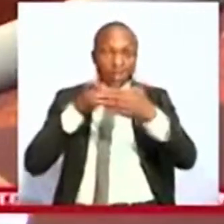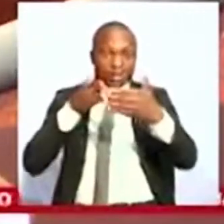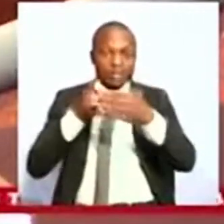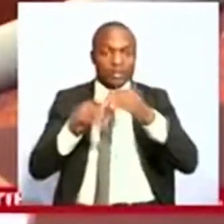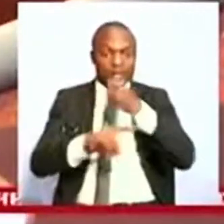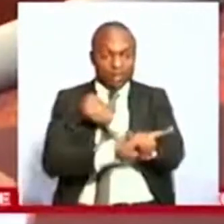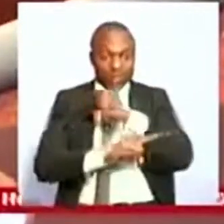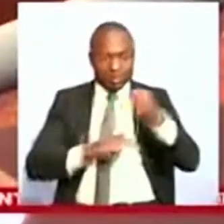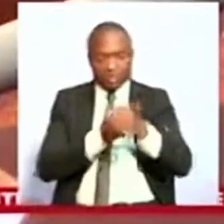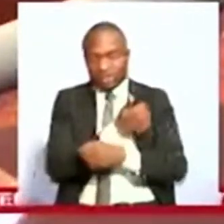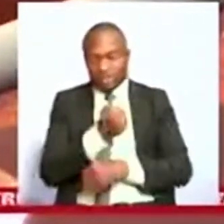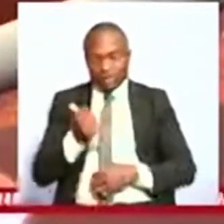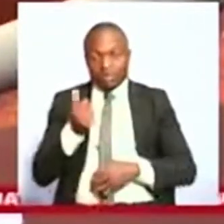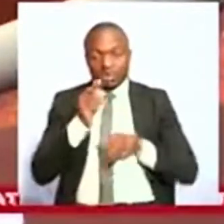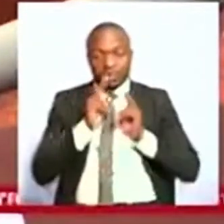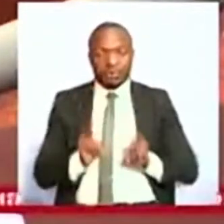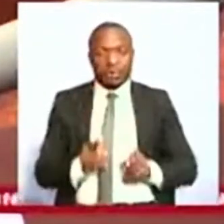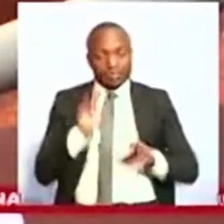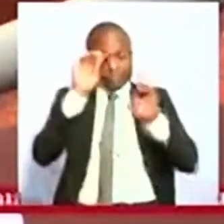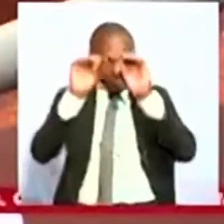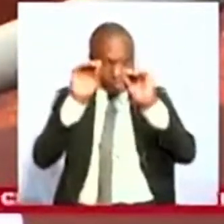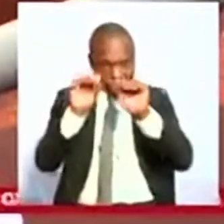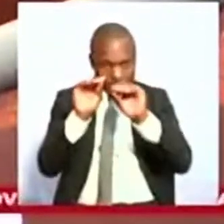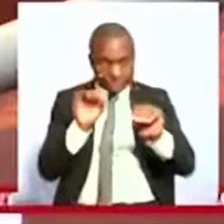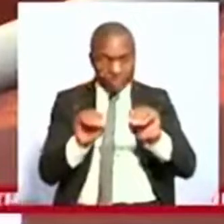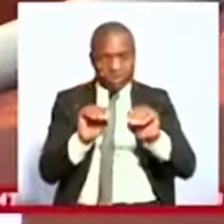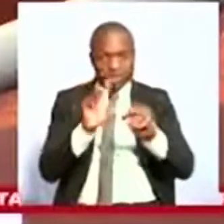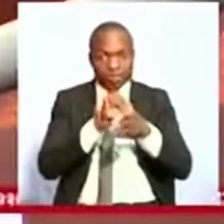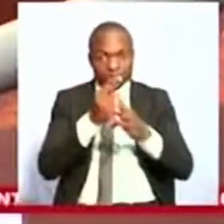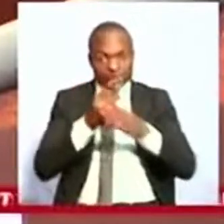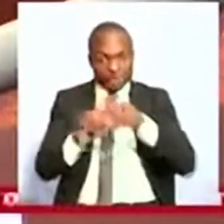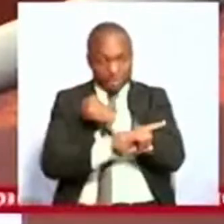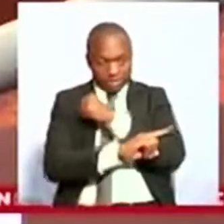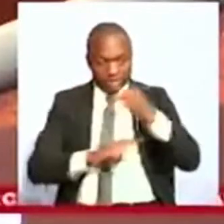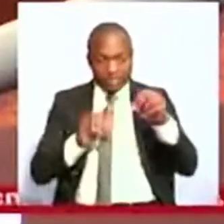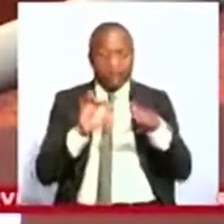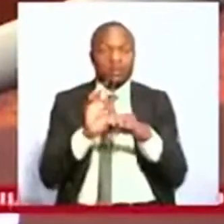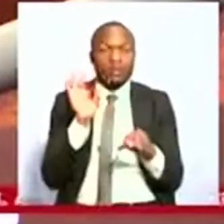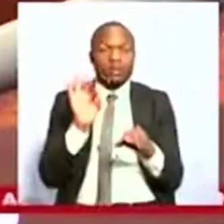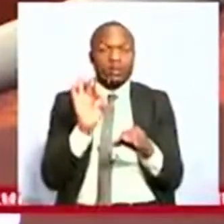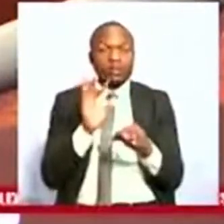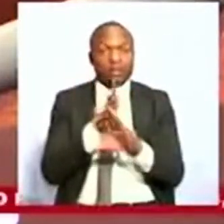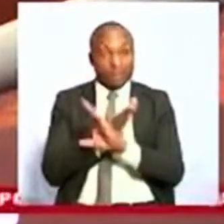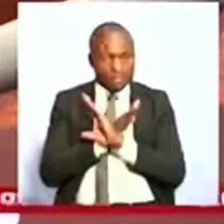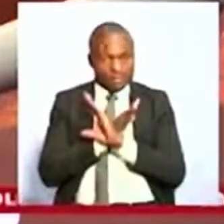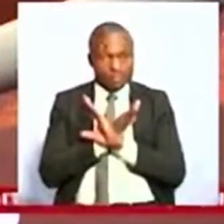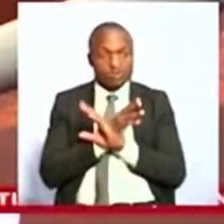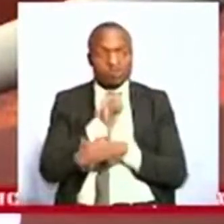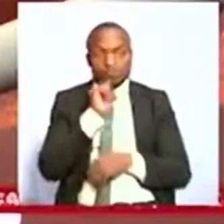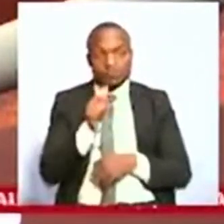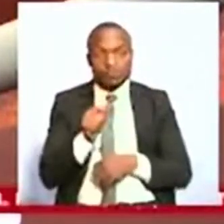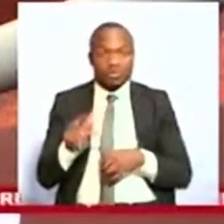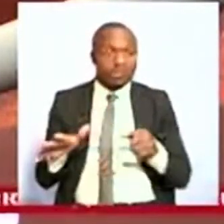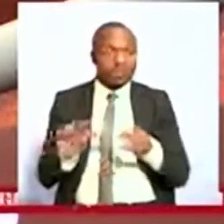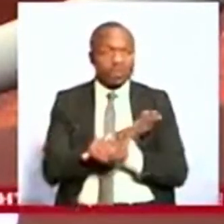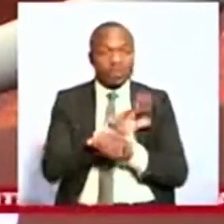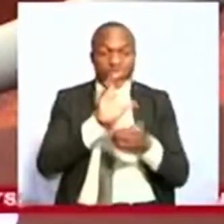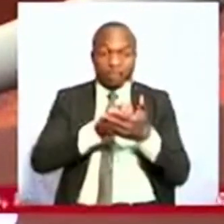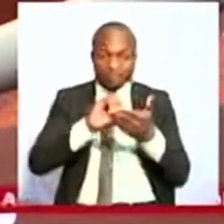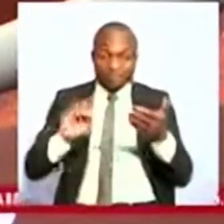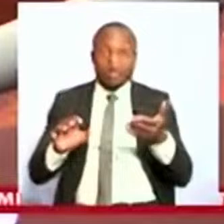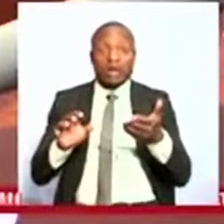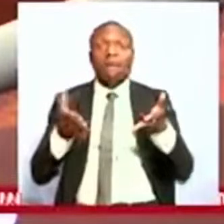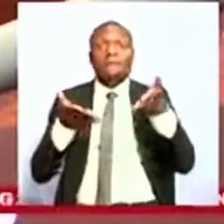cruel, inhuman, or degrading treatment or punishment. It was found that while Zambia has not fully abolished the death